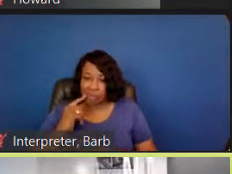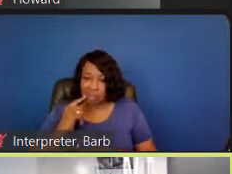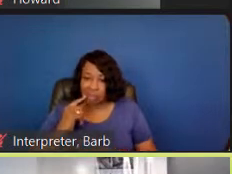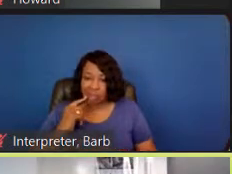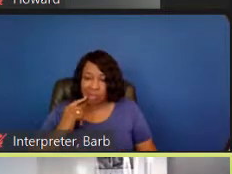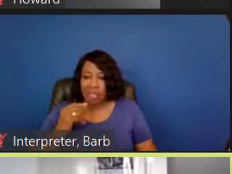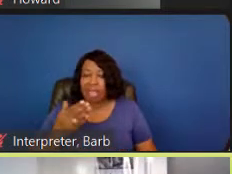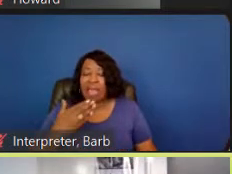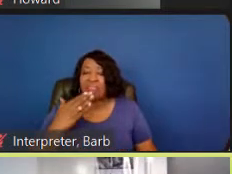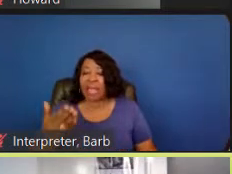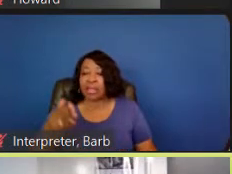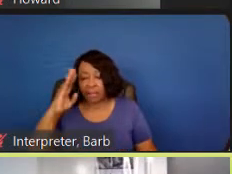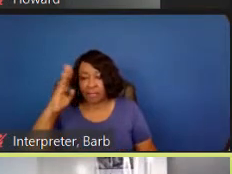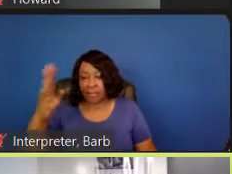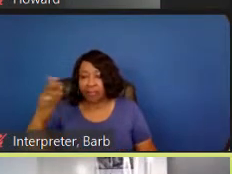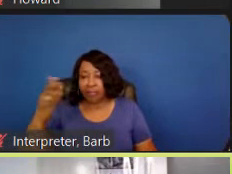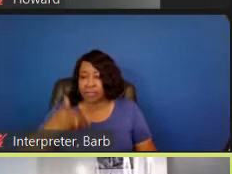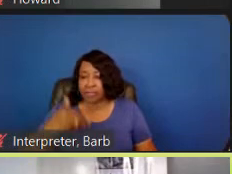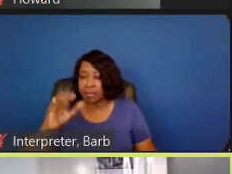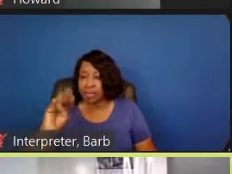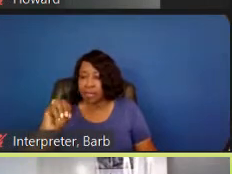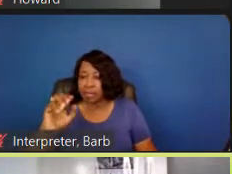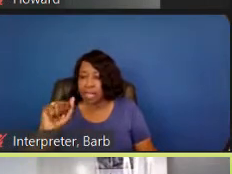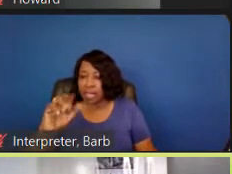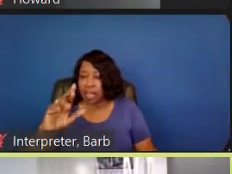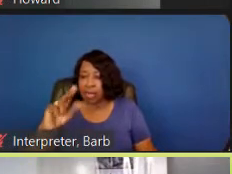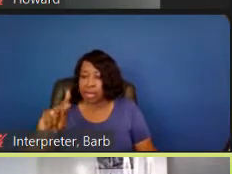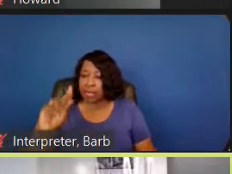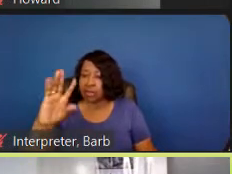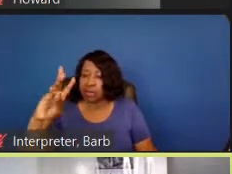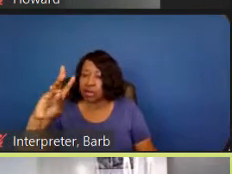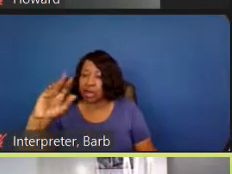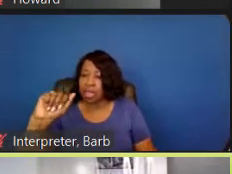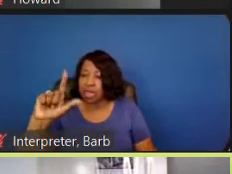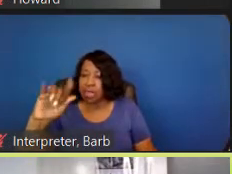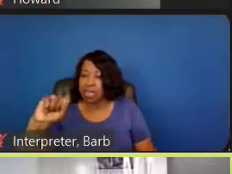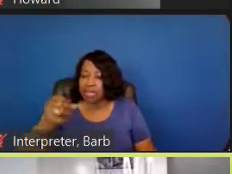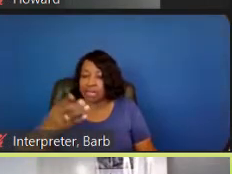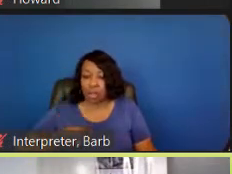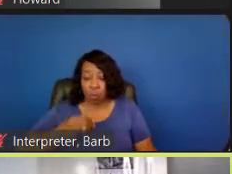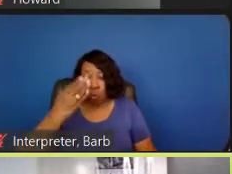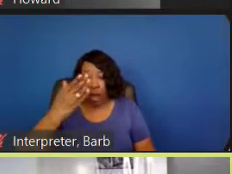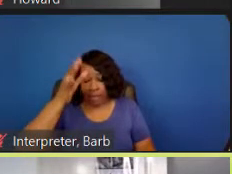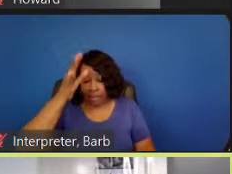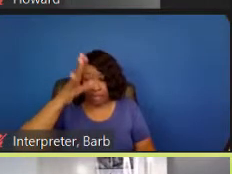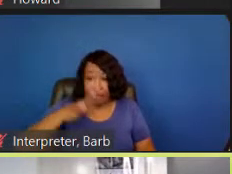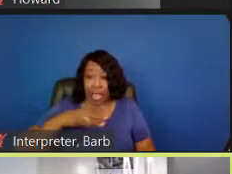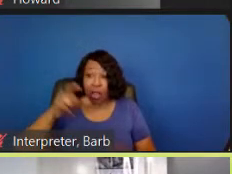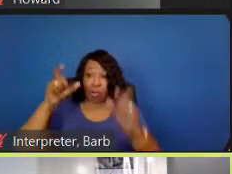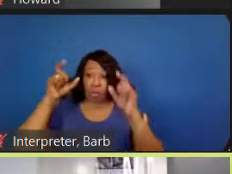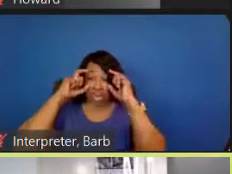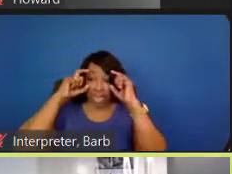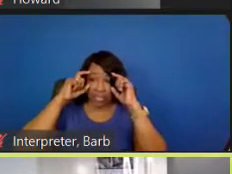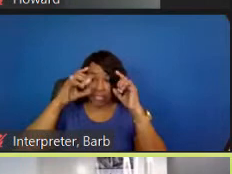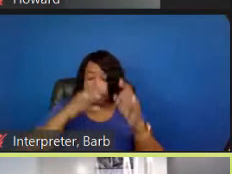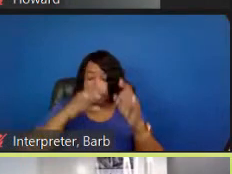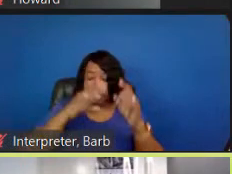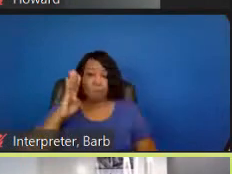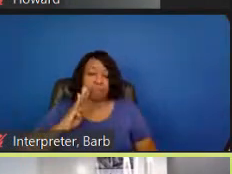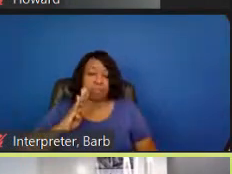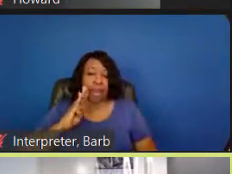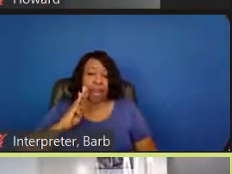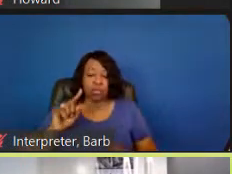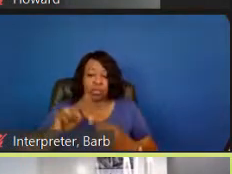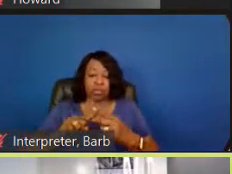All right, thank you. Hello, my name is Mark Walsh. I am a white male with glasses and brown to gray